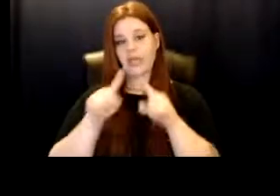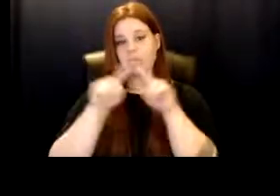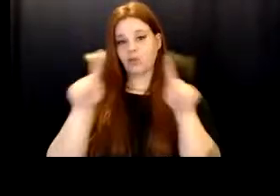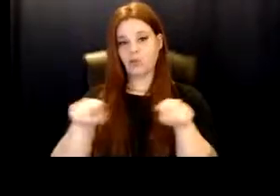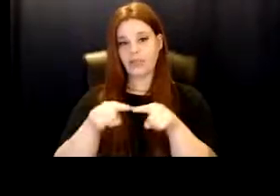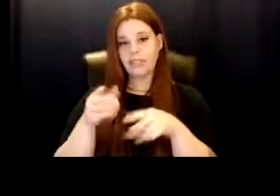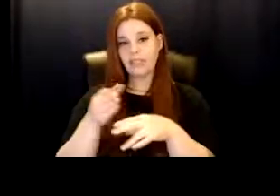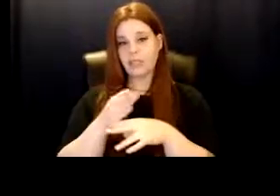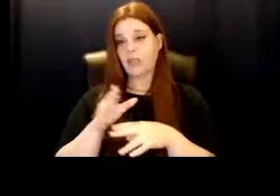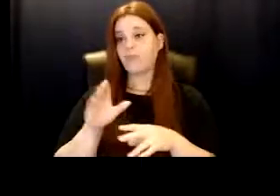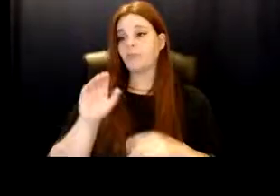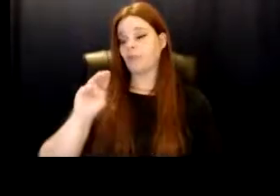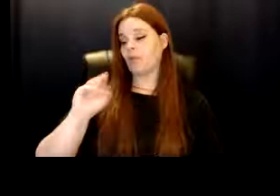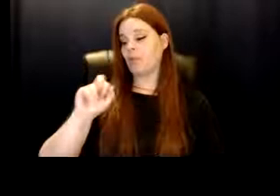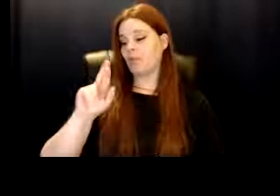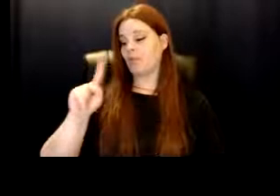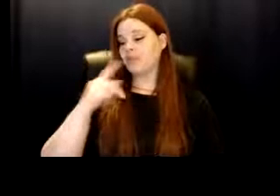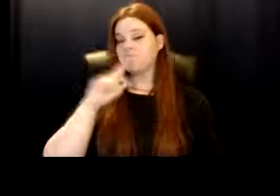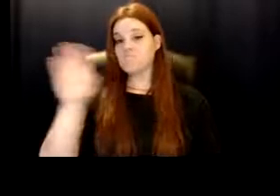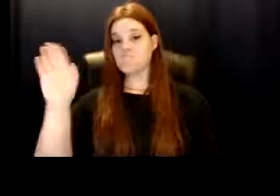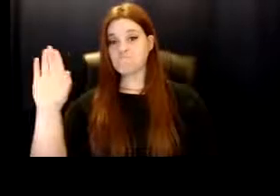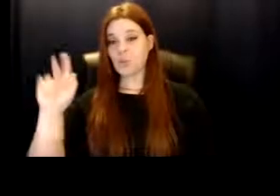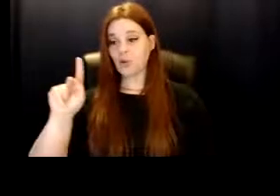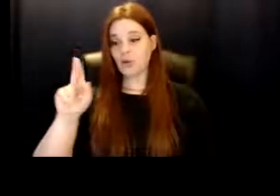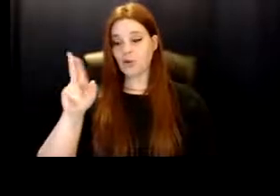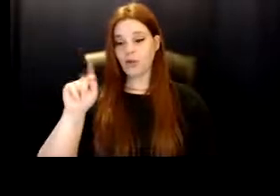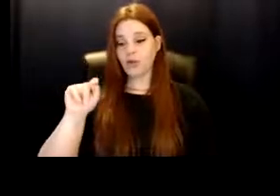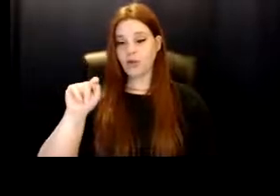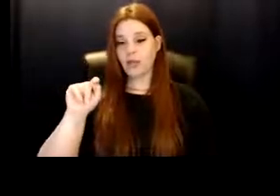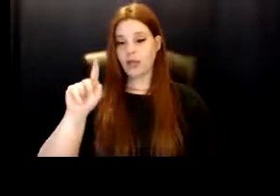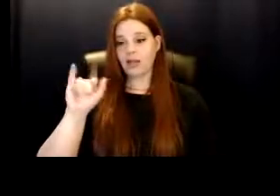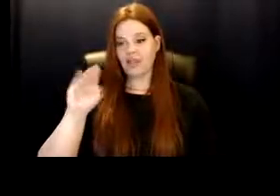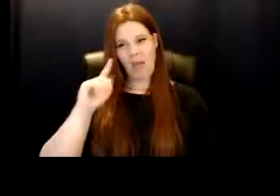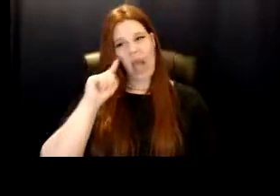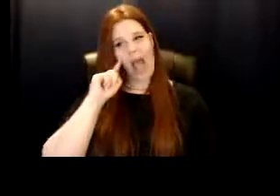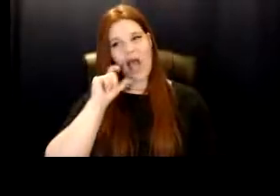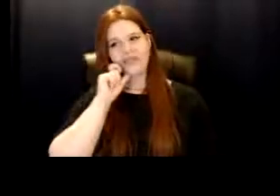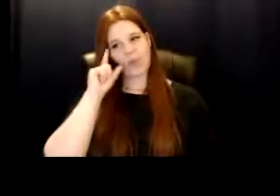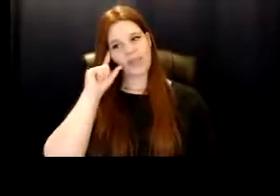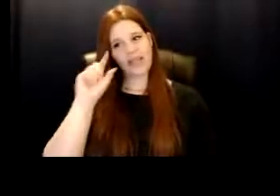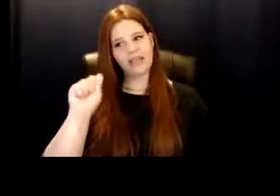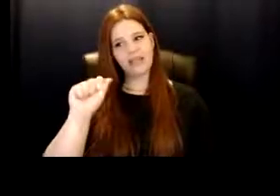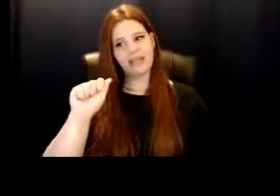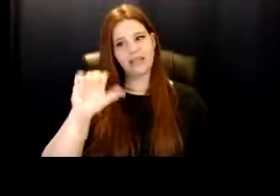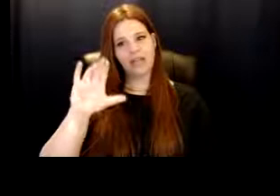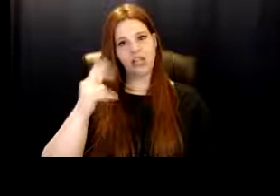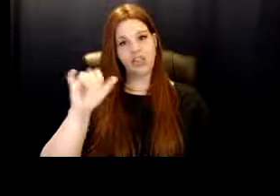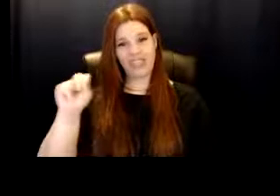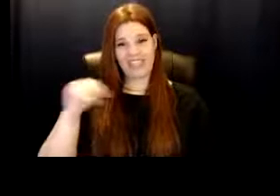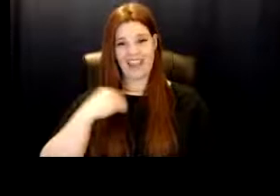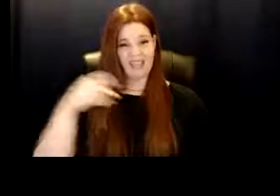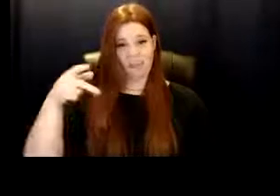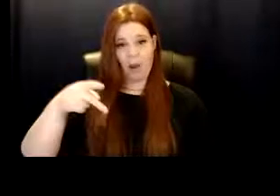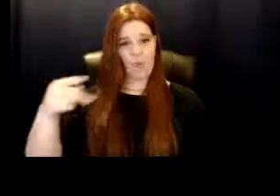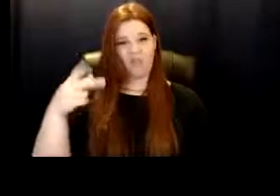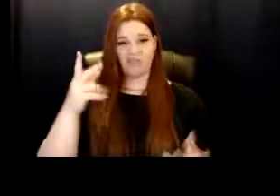Hey, Kurt and Kim. This is Yeah. Mark. Hi, Mark. I believe Sachin doesn't have a PowerPoint, so we'll just be speaking.